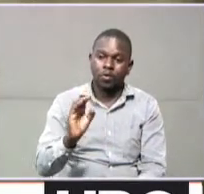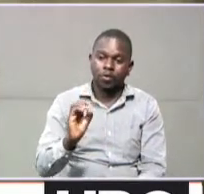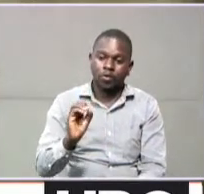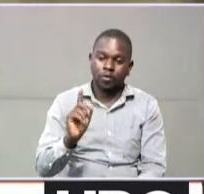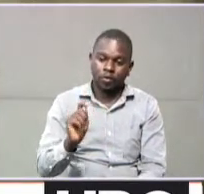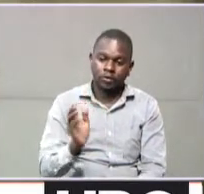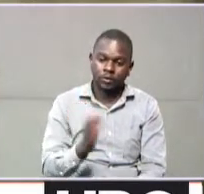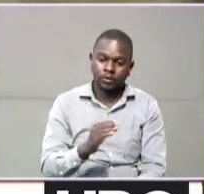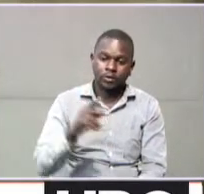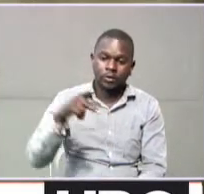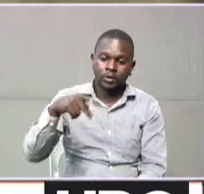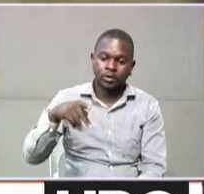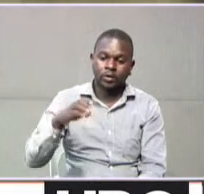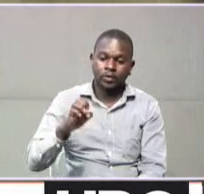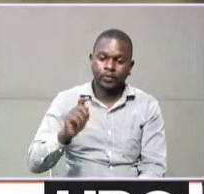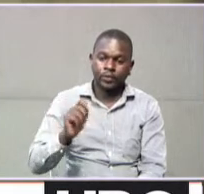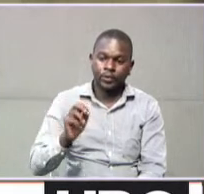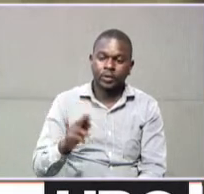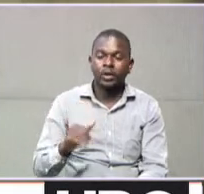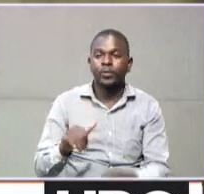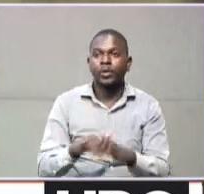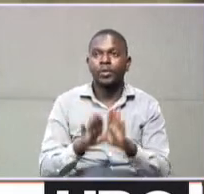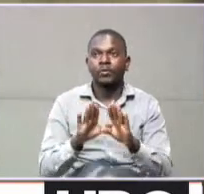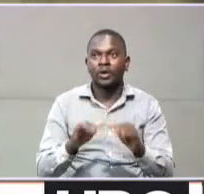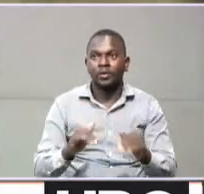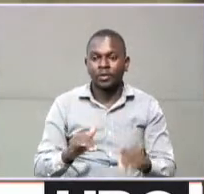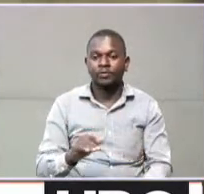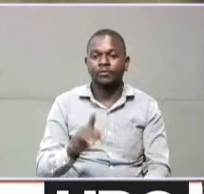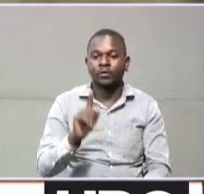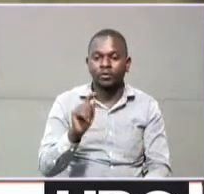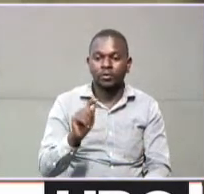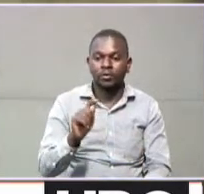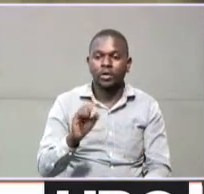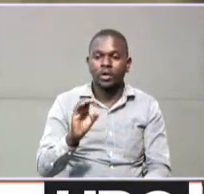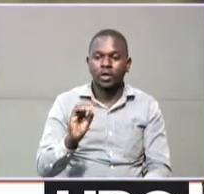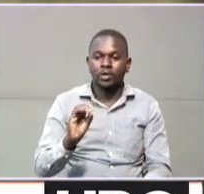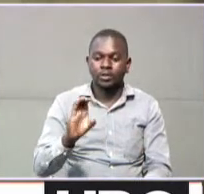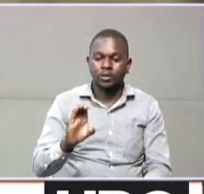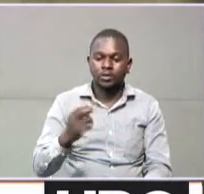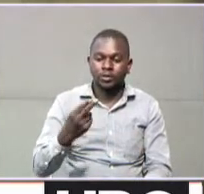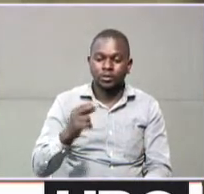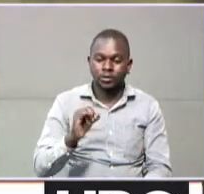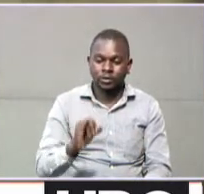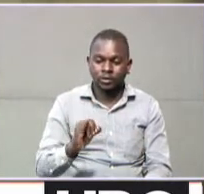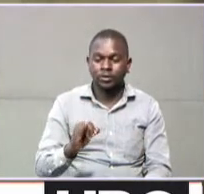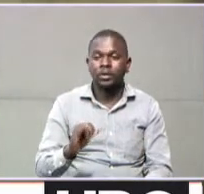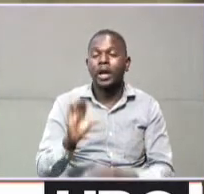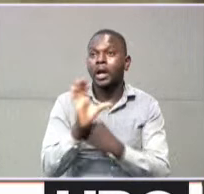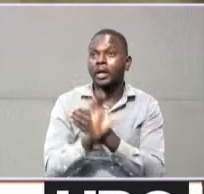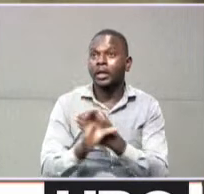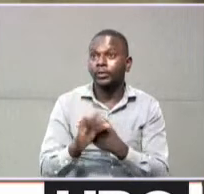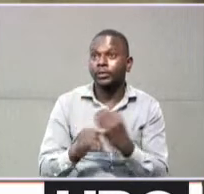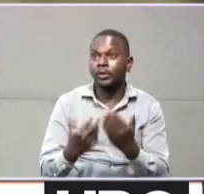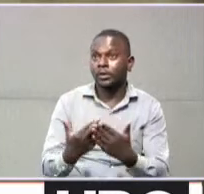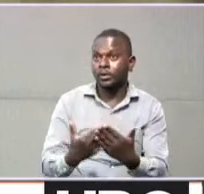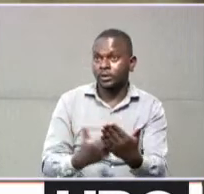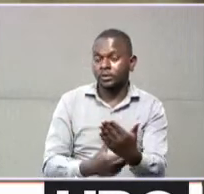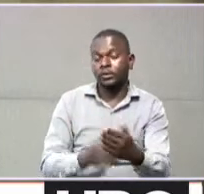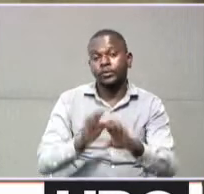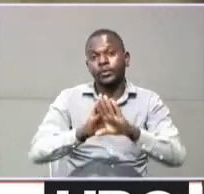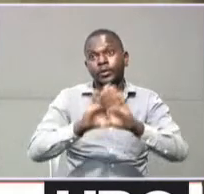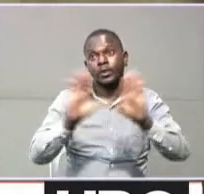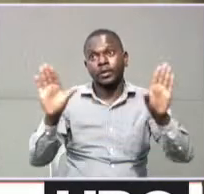member of parliament fotochi county who has not reported any let me make this